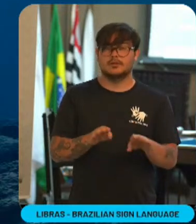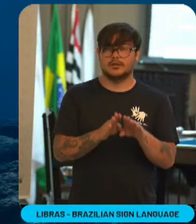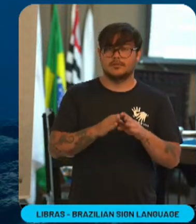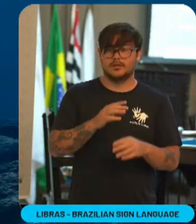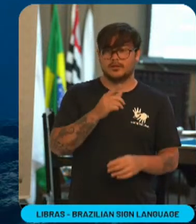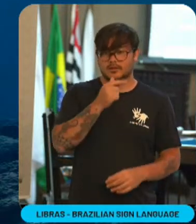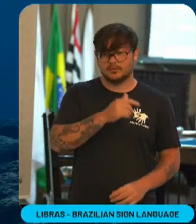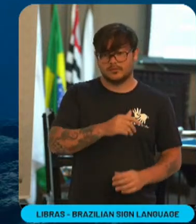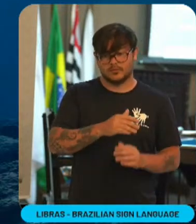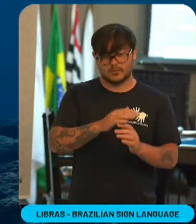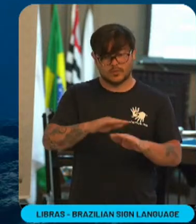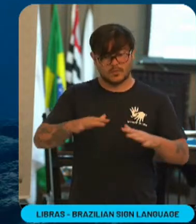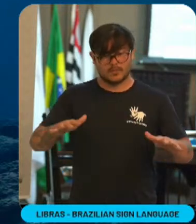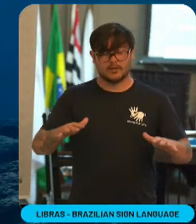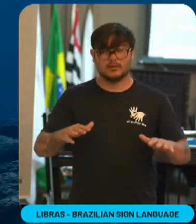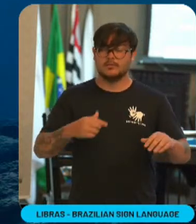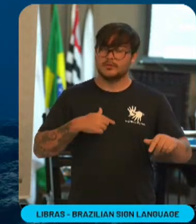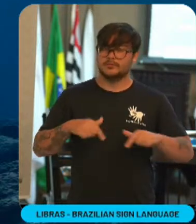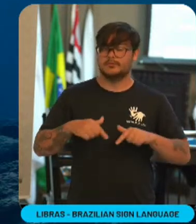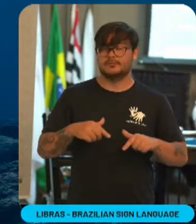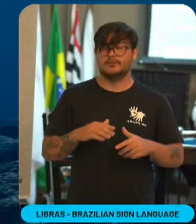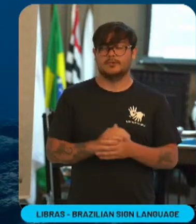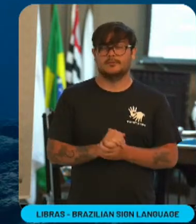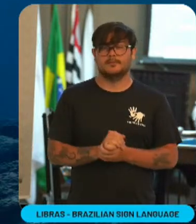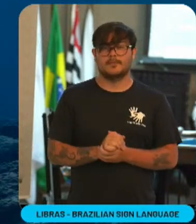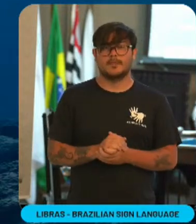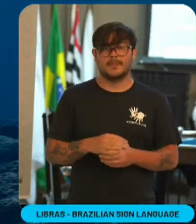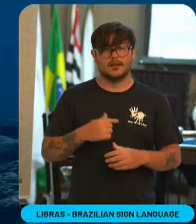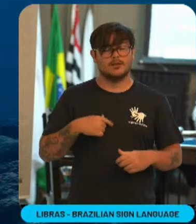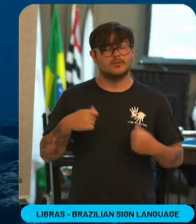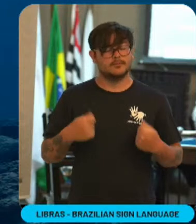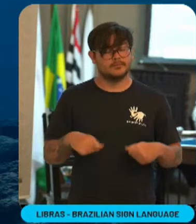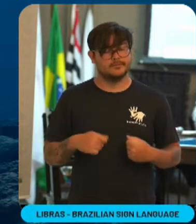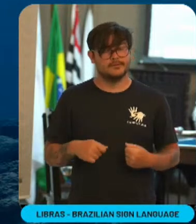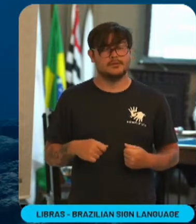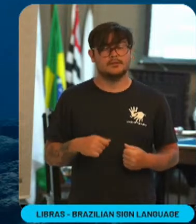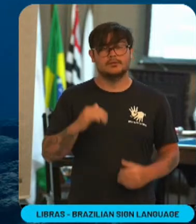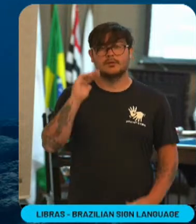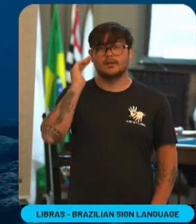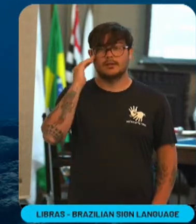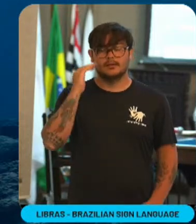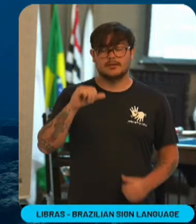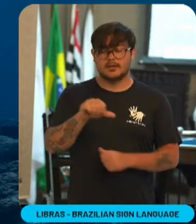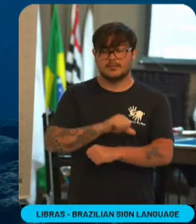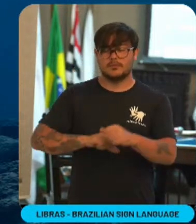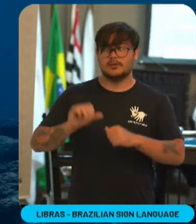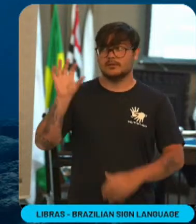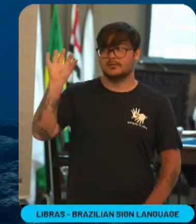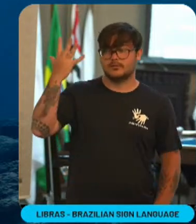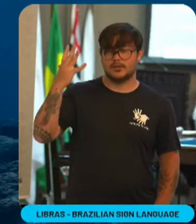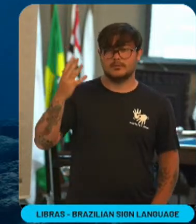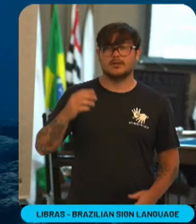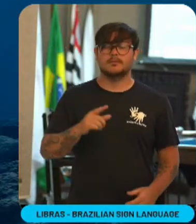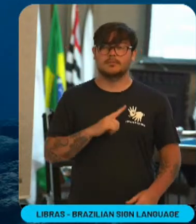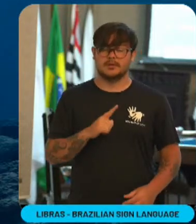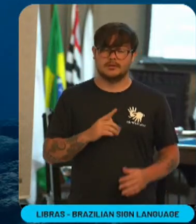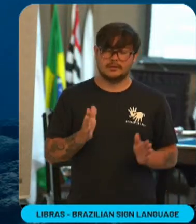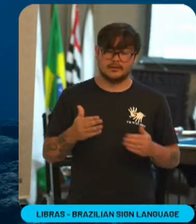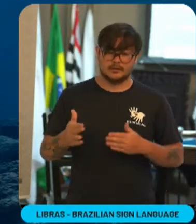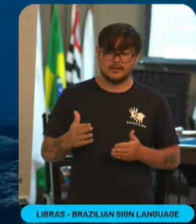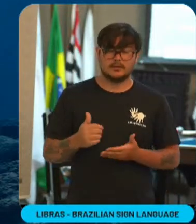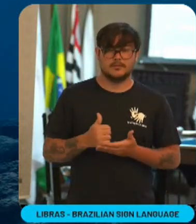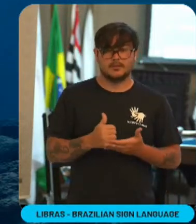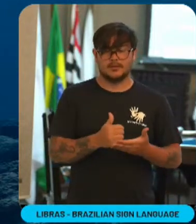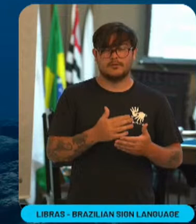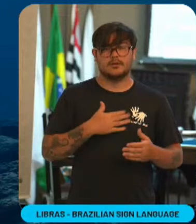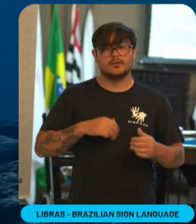bodies, rivers and sea to operate my business. I need to understand climate changes.